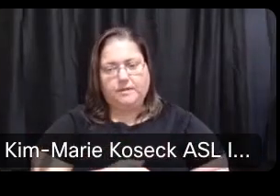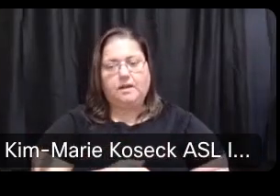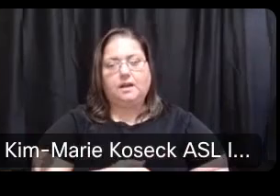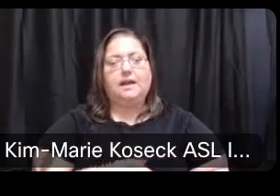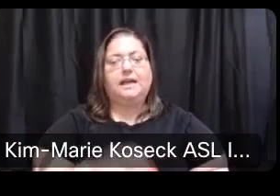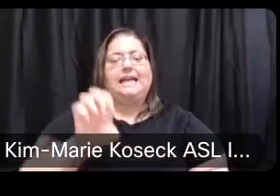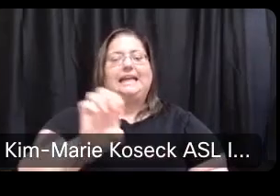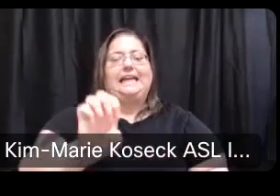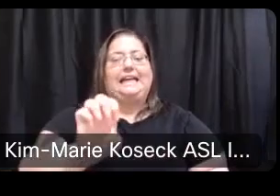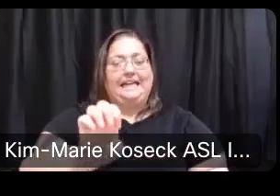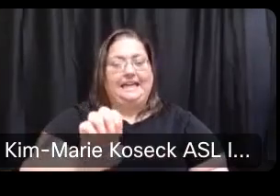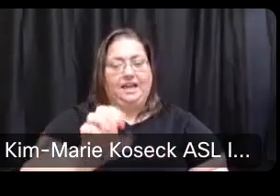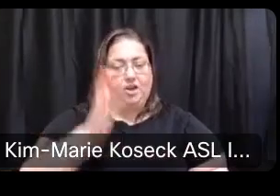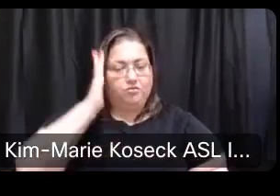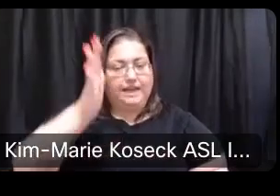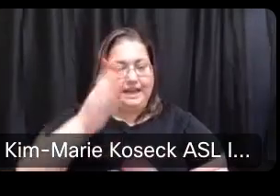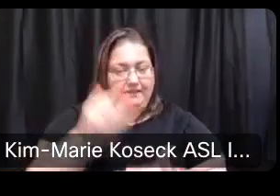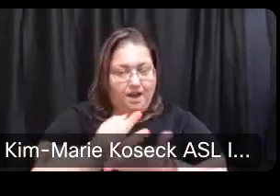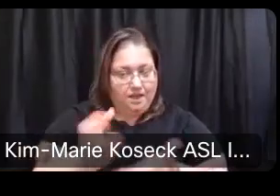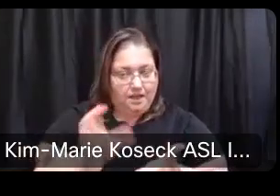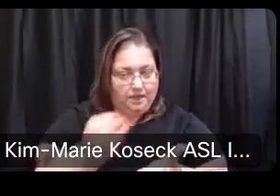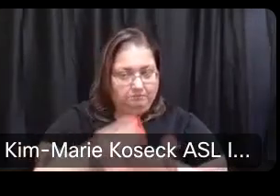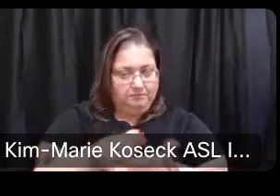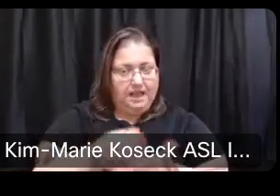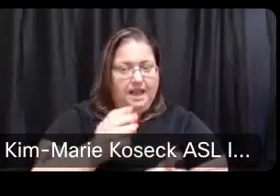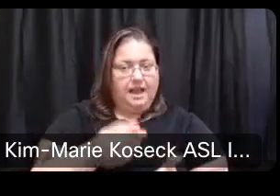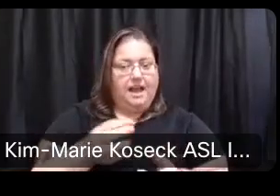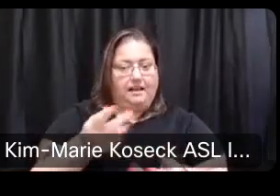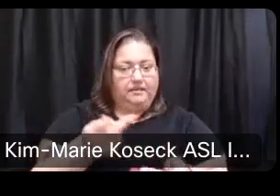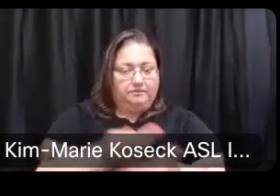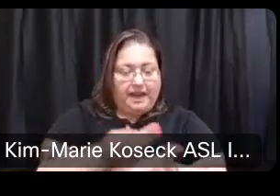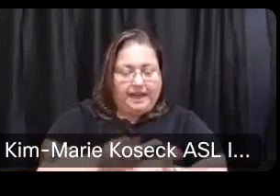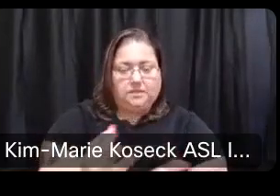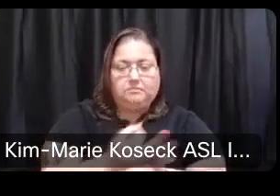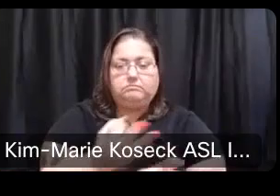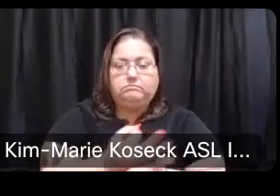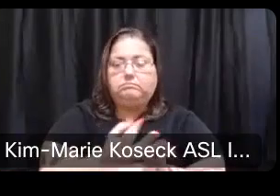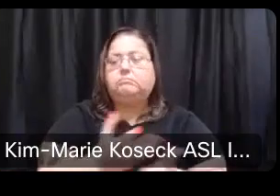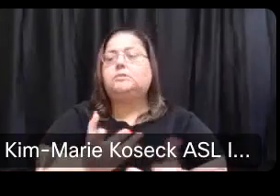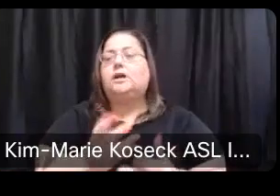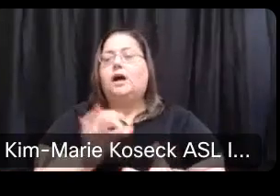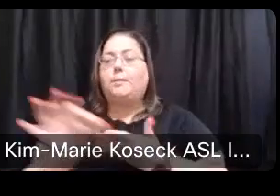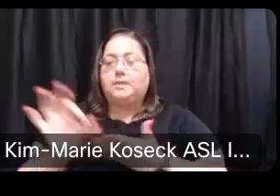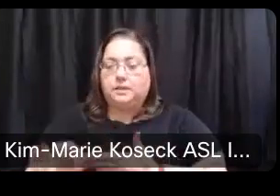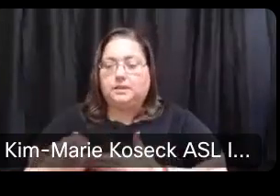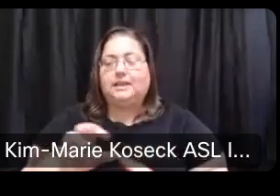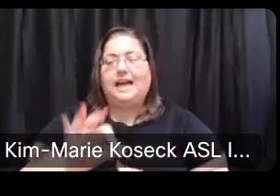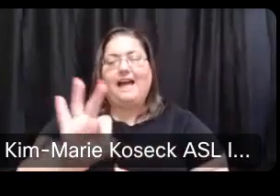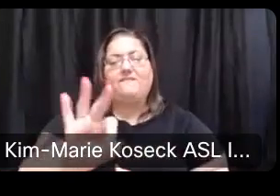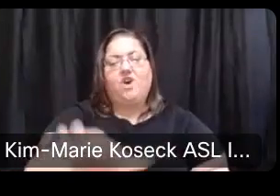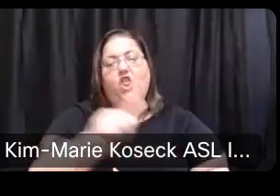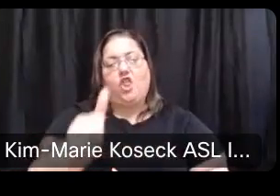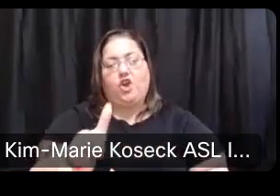fifth option, creative funding and financing options. The sixth option, F,